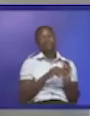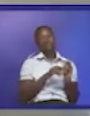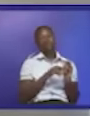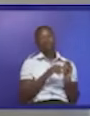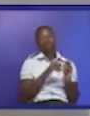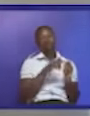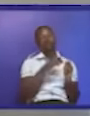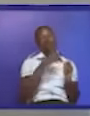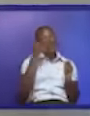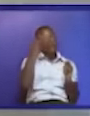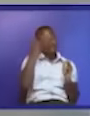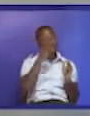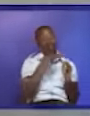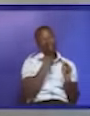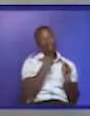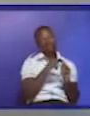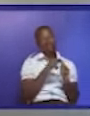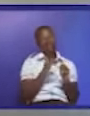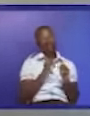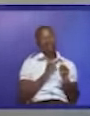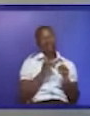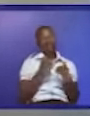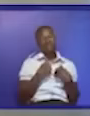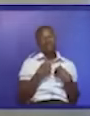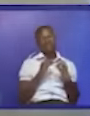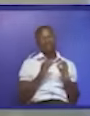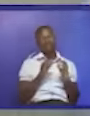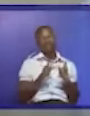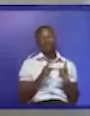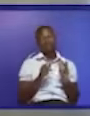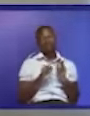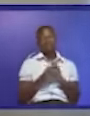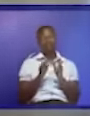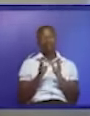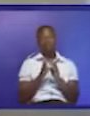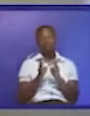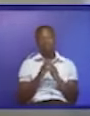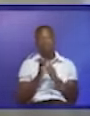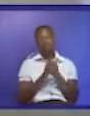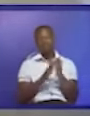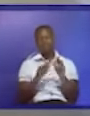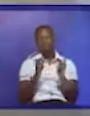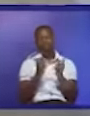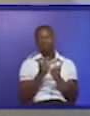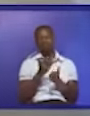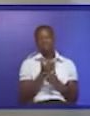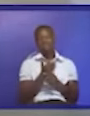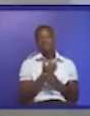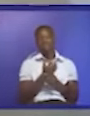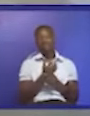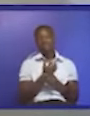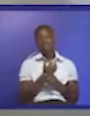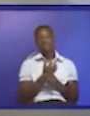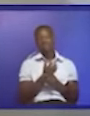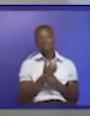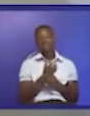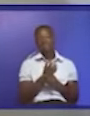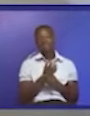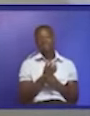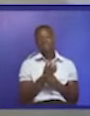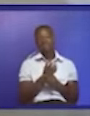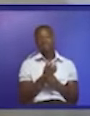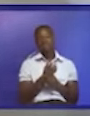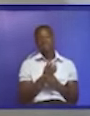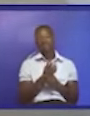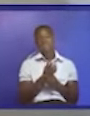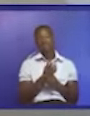opportunity to just meet briefly with a group, a team of very vibrant, fiery